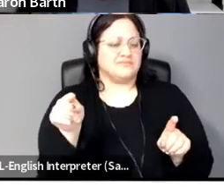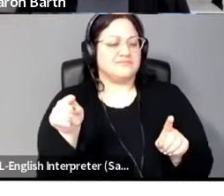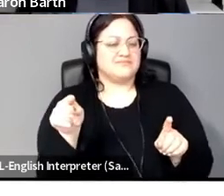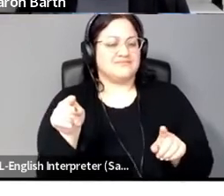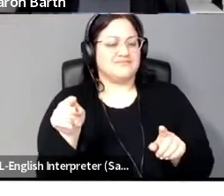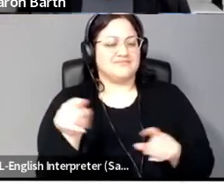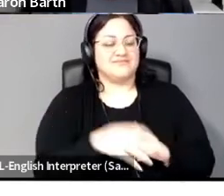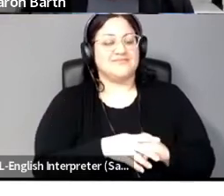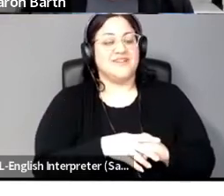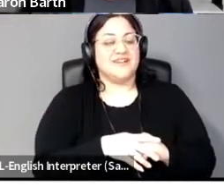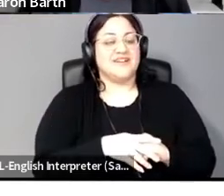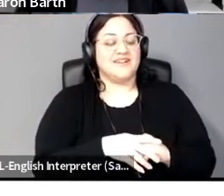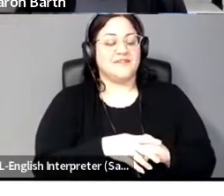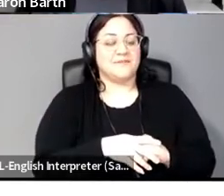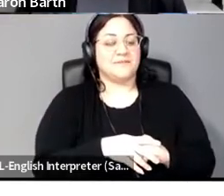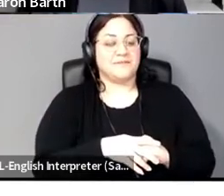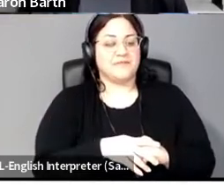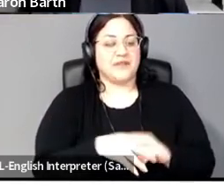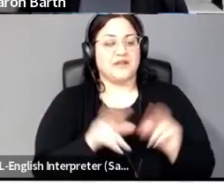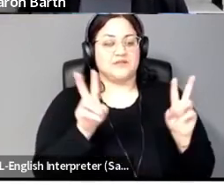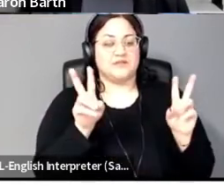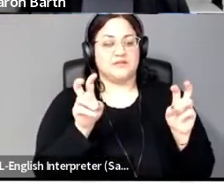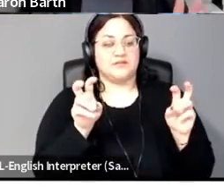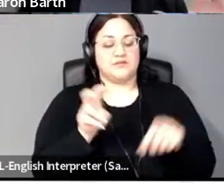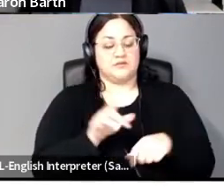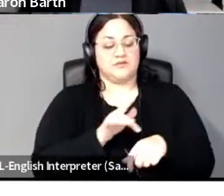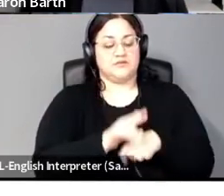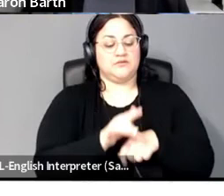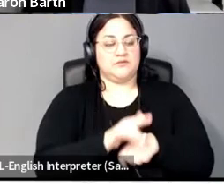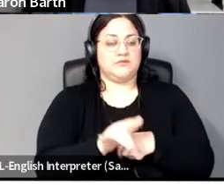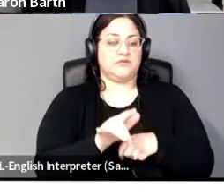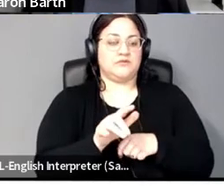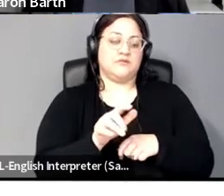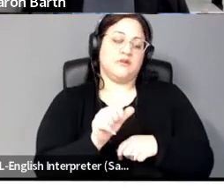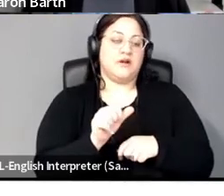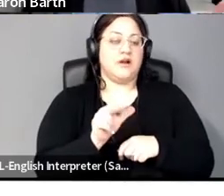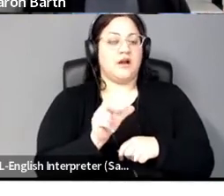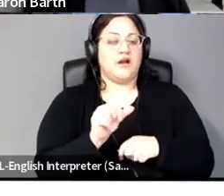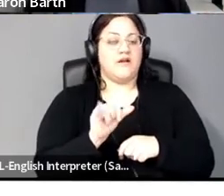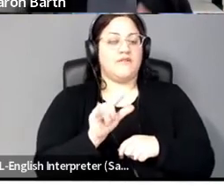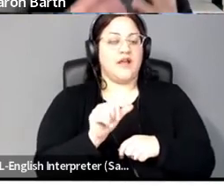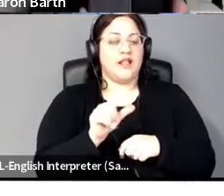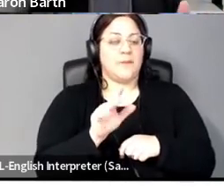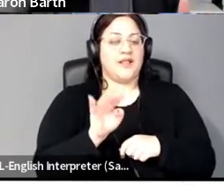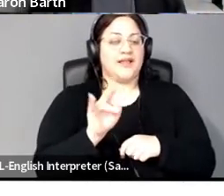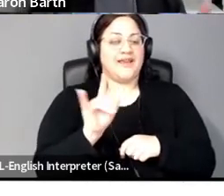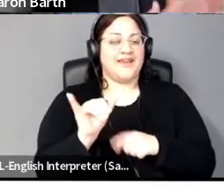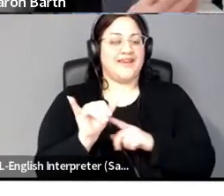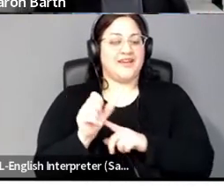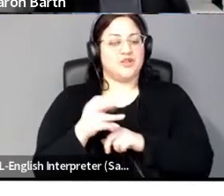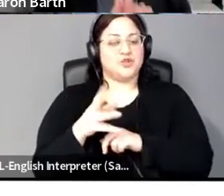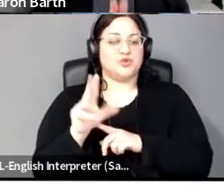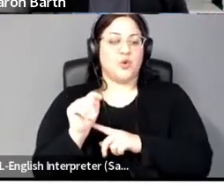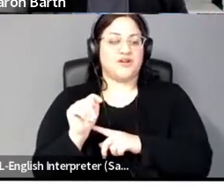availability. It's called the availability shortcut. Don't worry about what the name is. That doesn't matter really. But the idea of availability